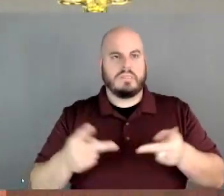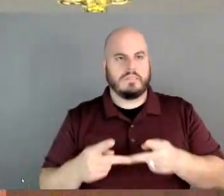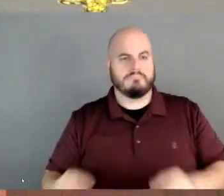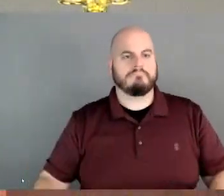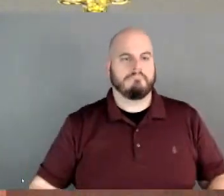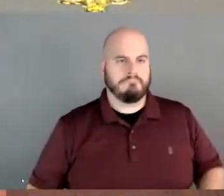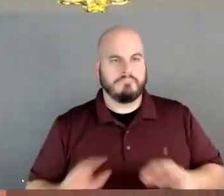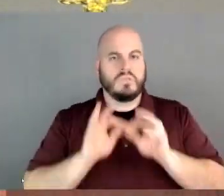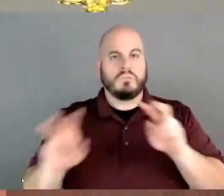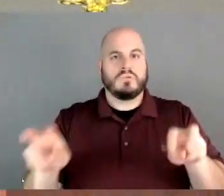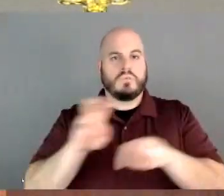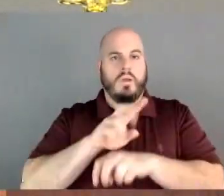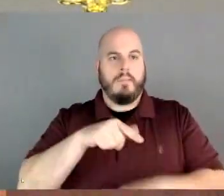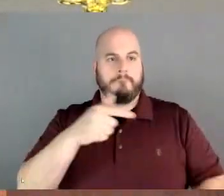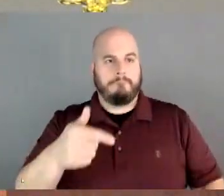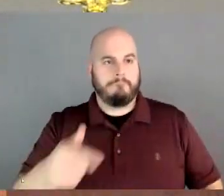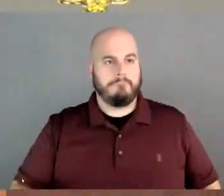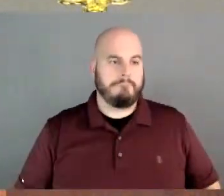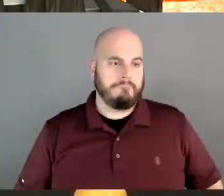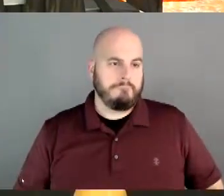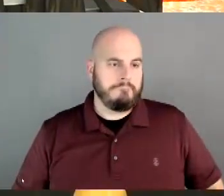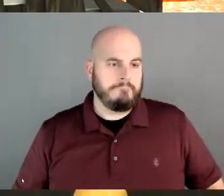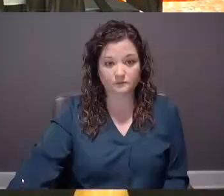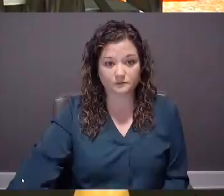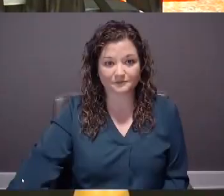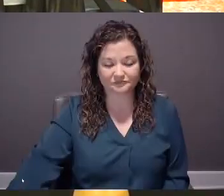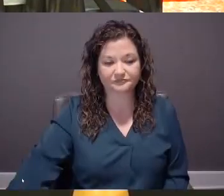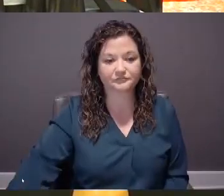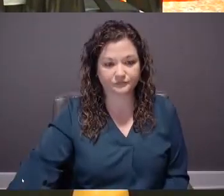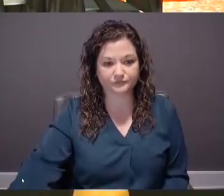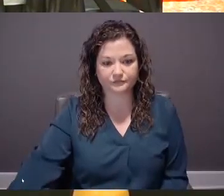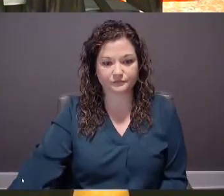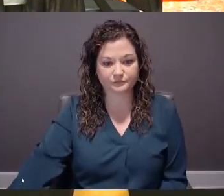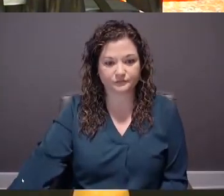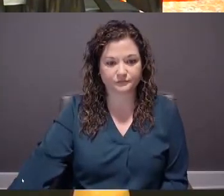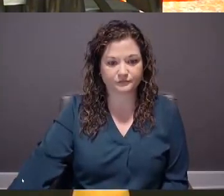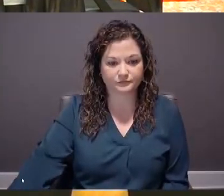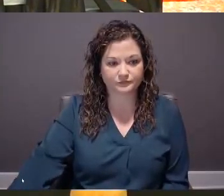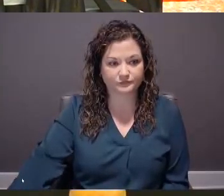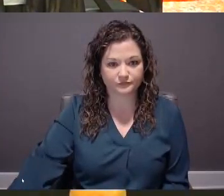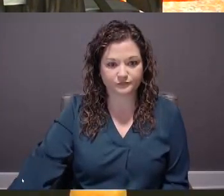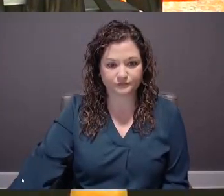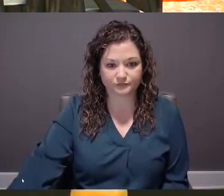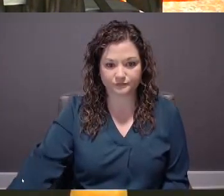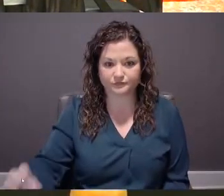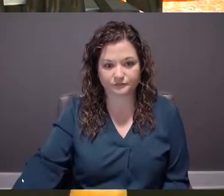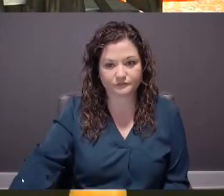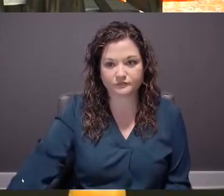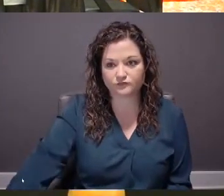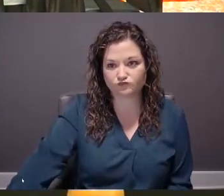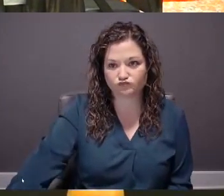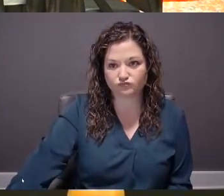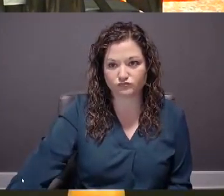Great. Cody, fantastic presentation. Appreciate it. Any other questions? I got one thing I want to say, and